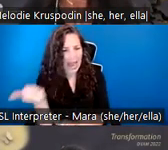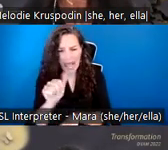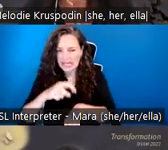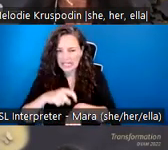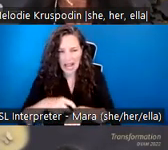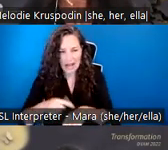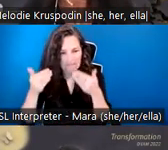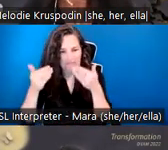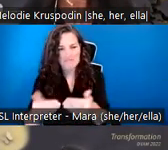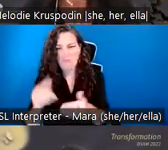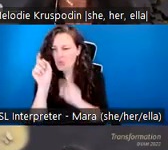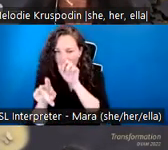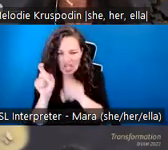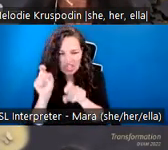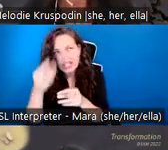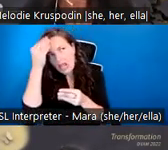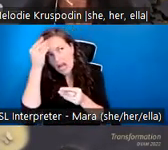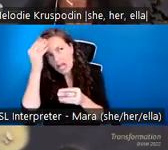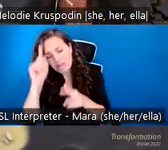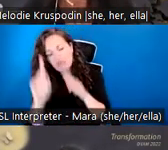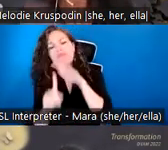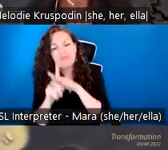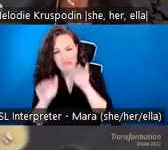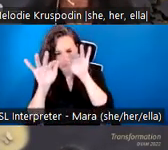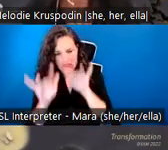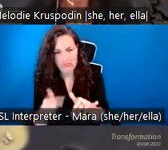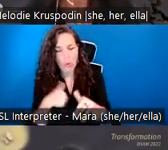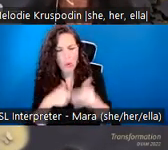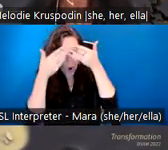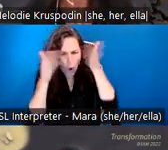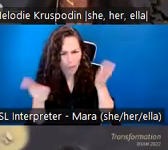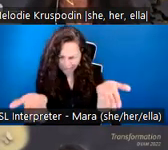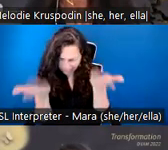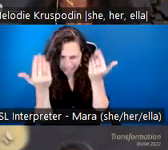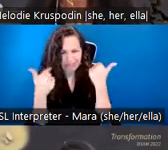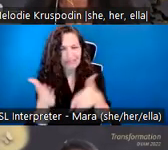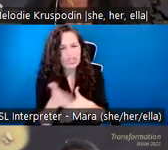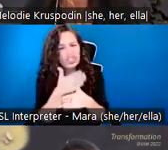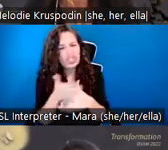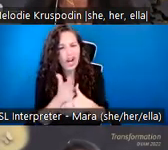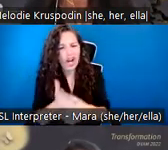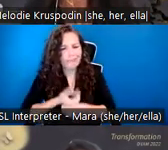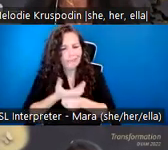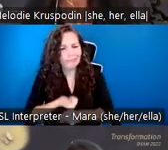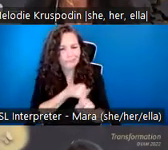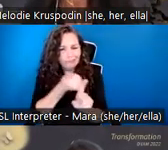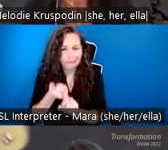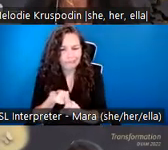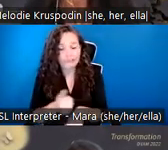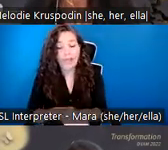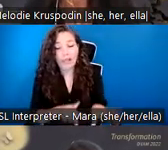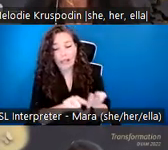Anytime you have any questions or thoughts that come up, we're really open to having you share those questions with us. You can also enable